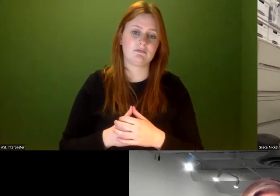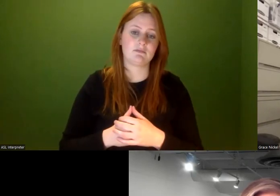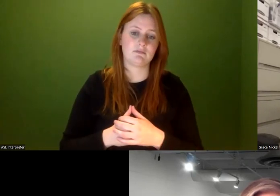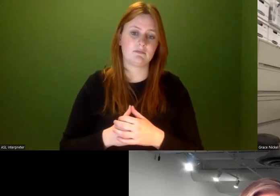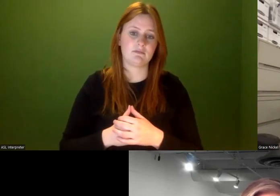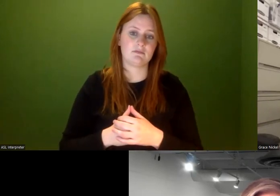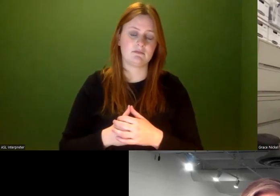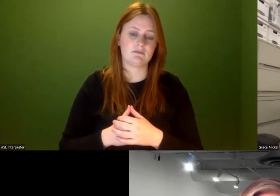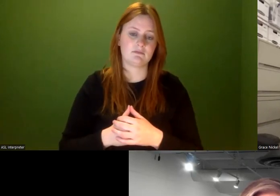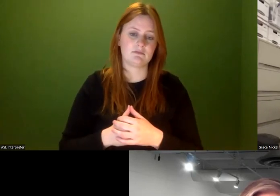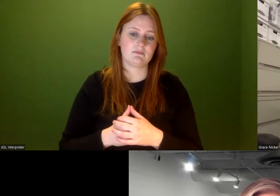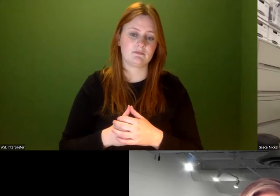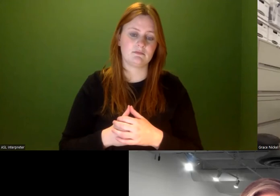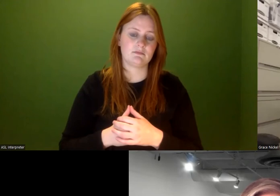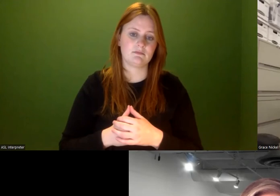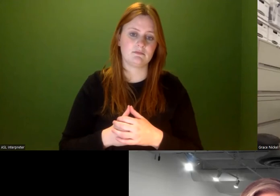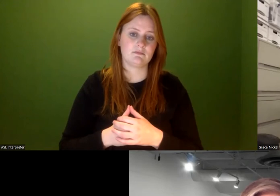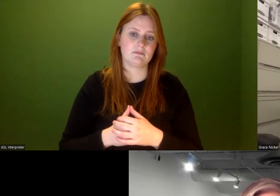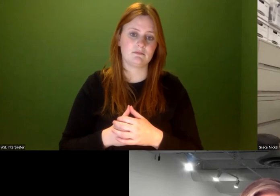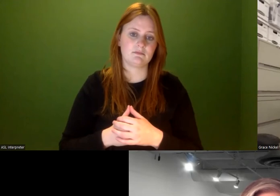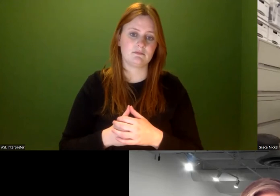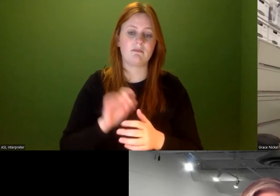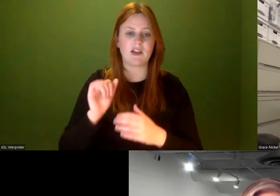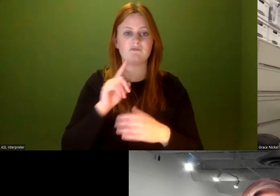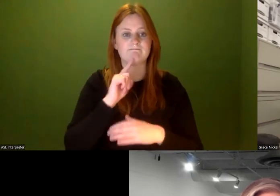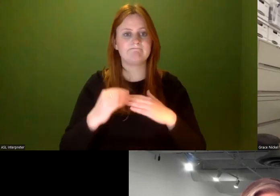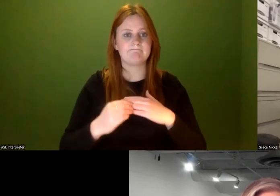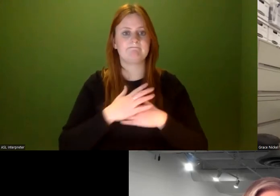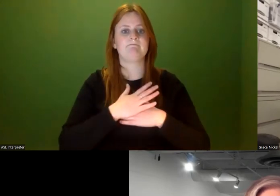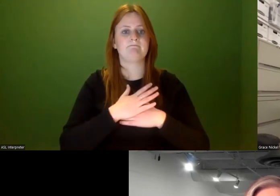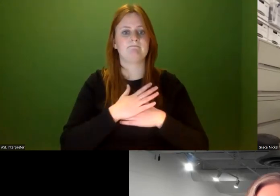has definitely informed my practice.